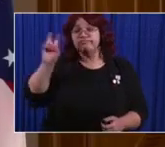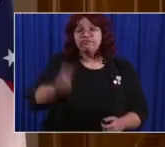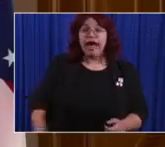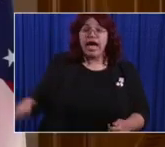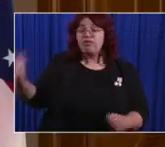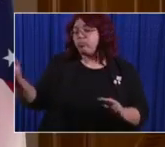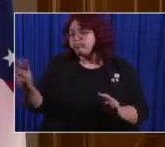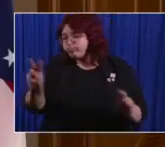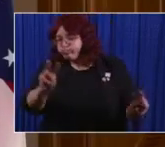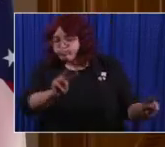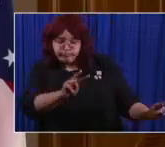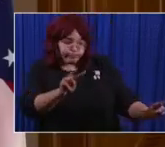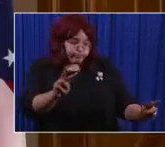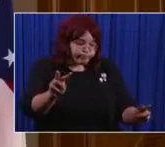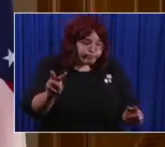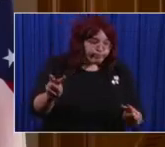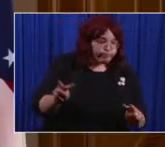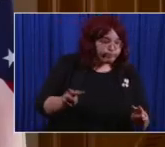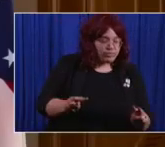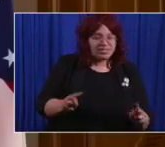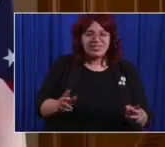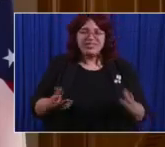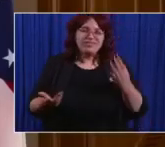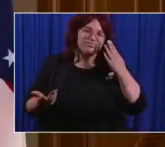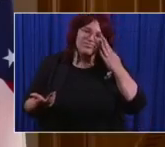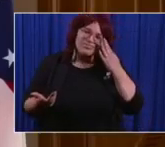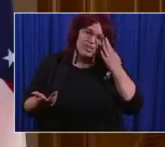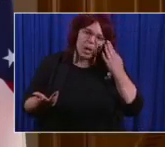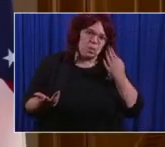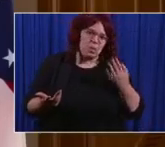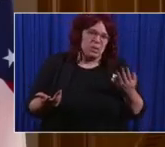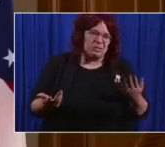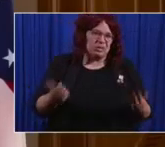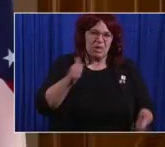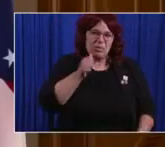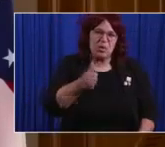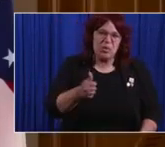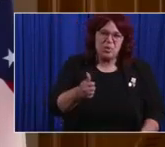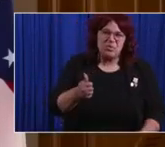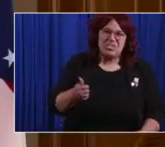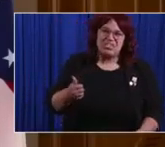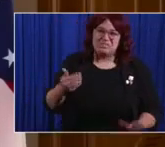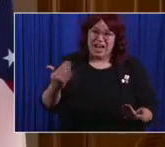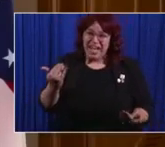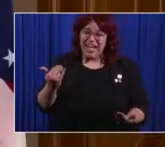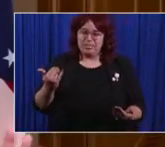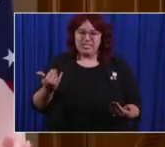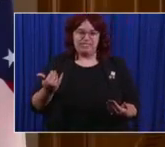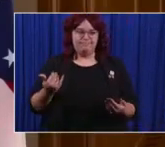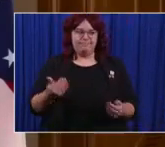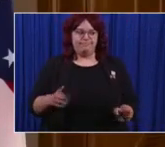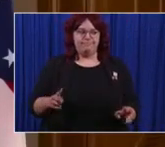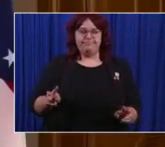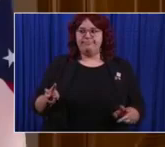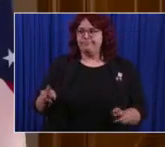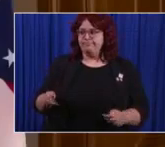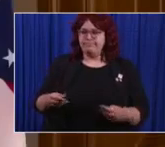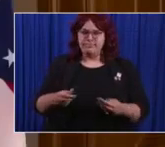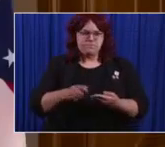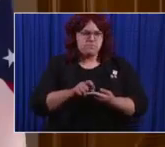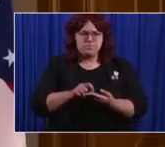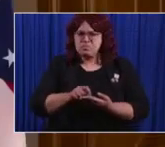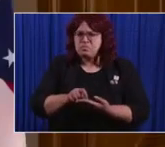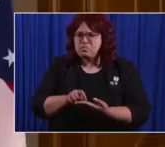because it's going to be impossible. It's going to be impossible for them to determine who's vaccinated and who is